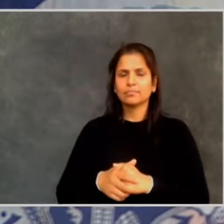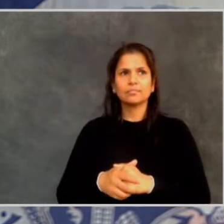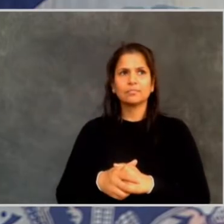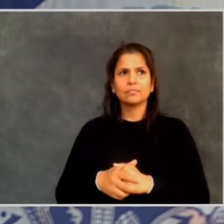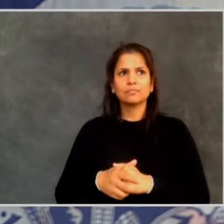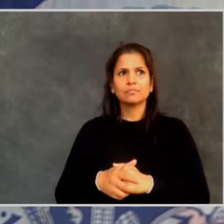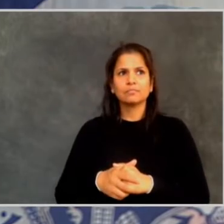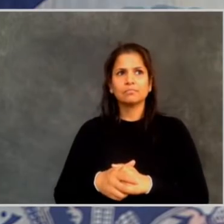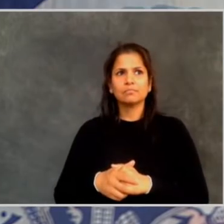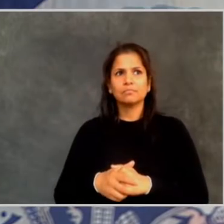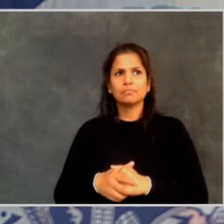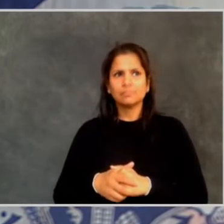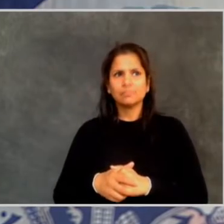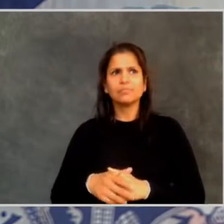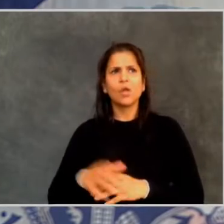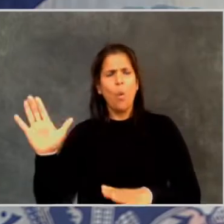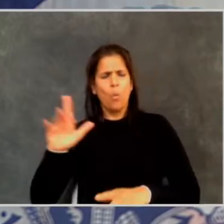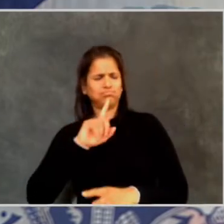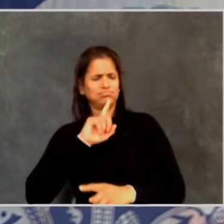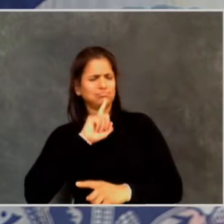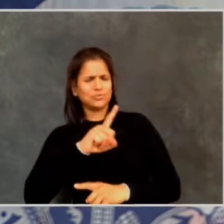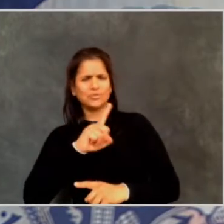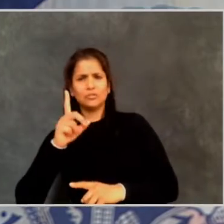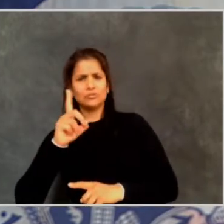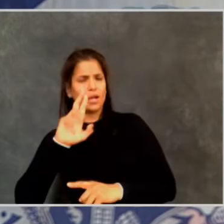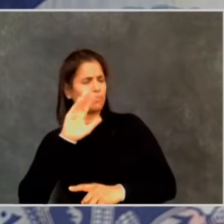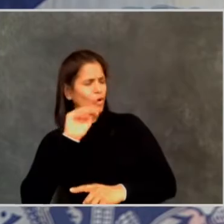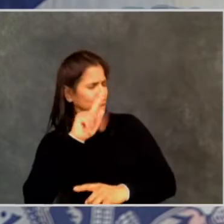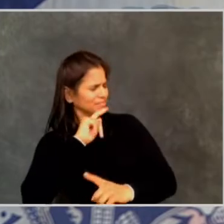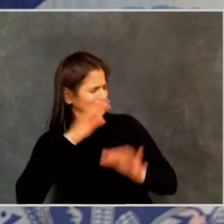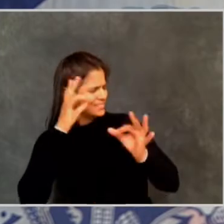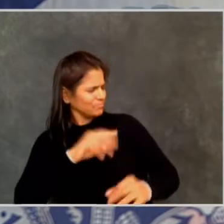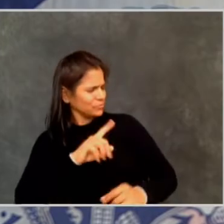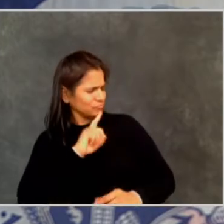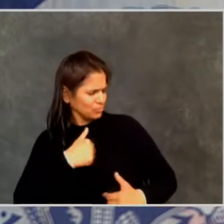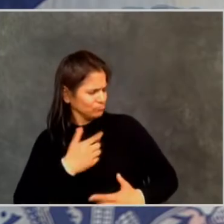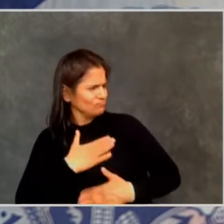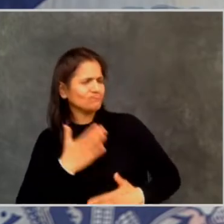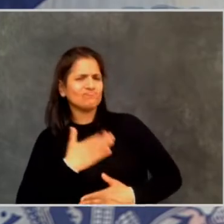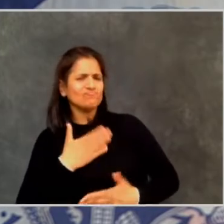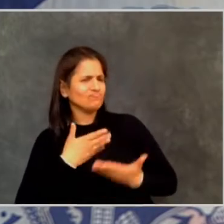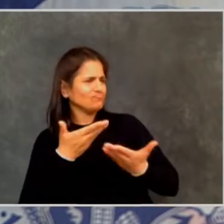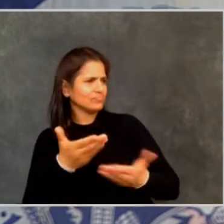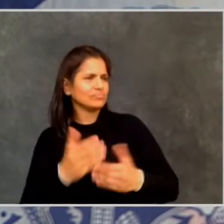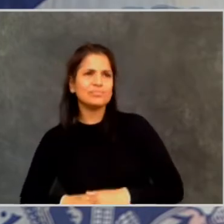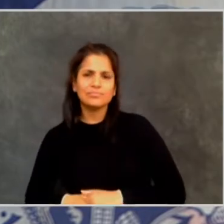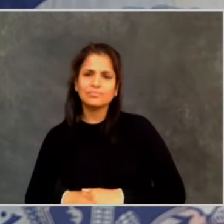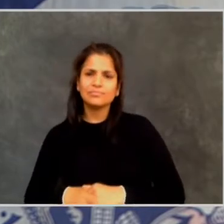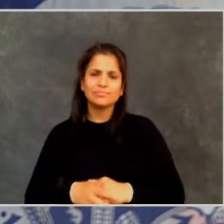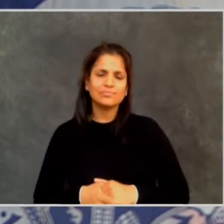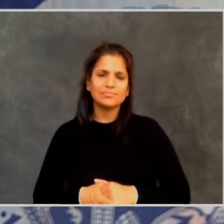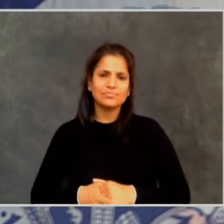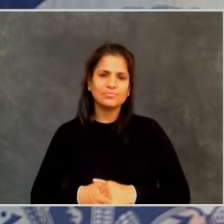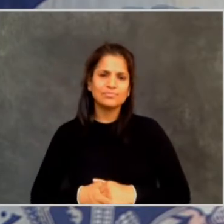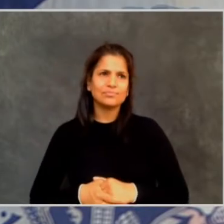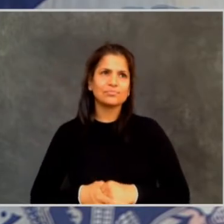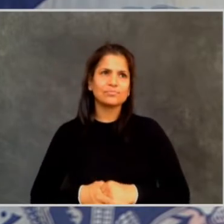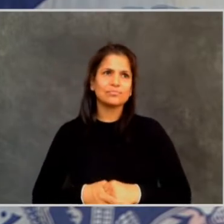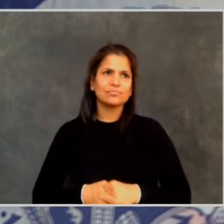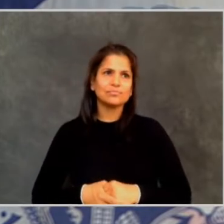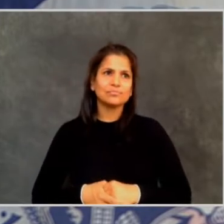I'll give you one follow through right now on that. Is there anything else you want to add to that? Sure. If I could ask you if you have